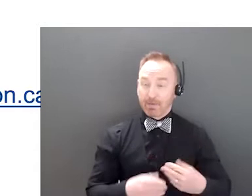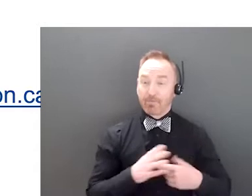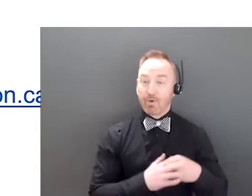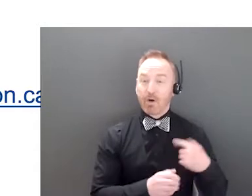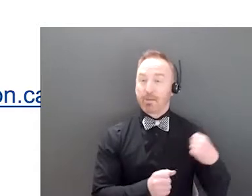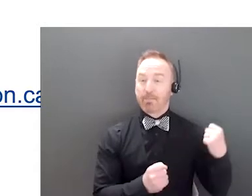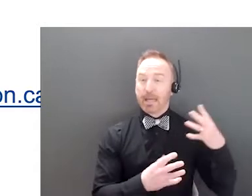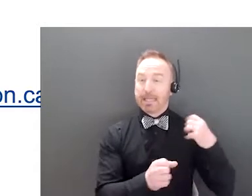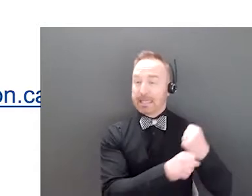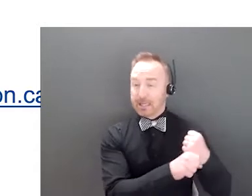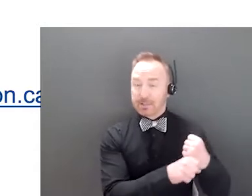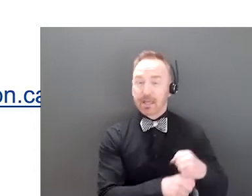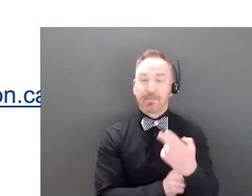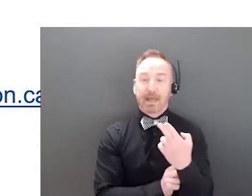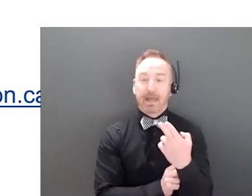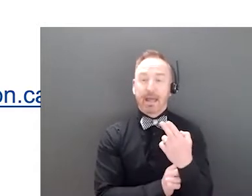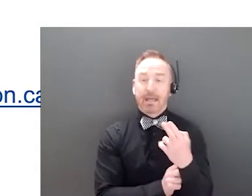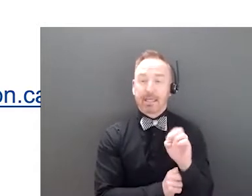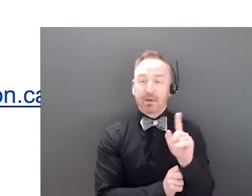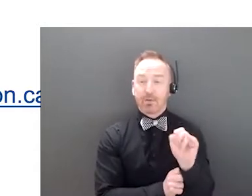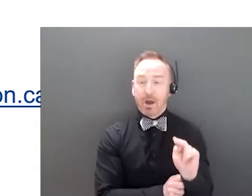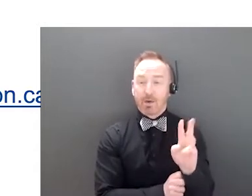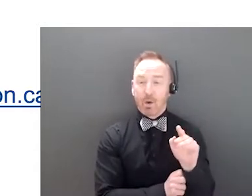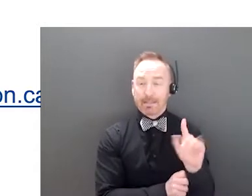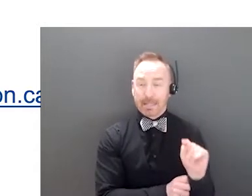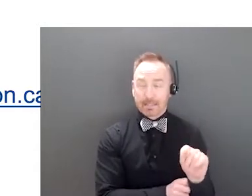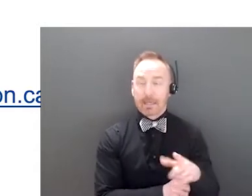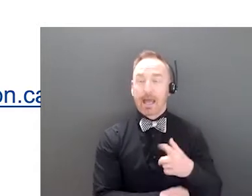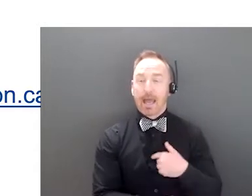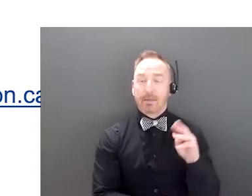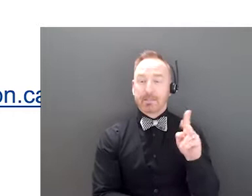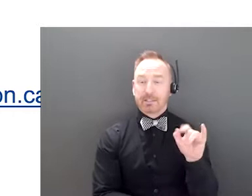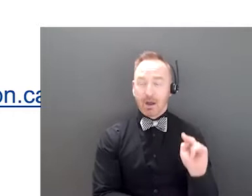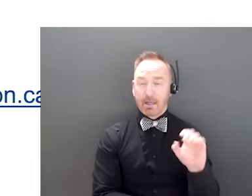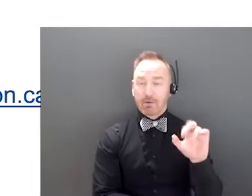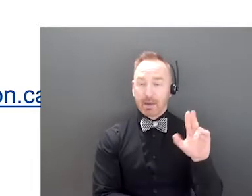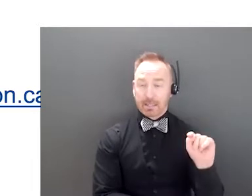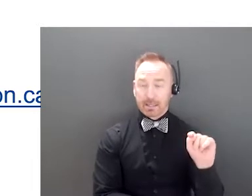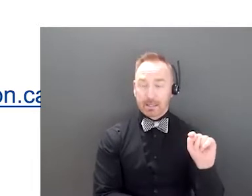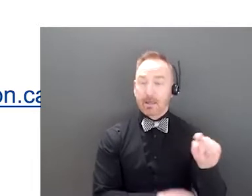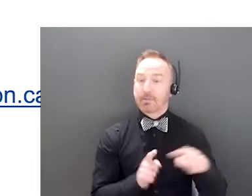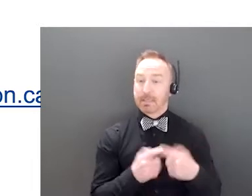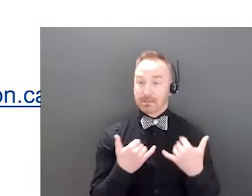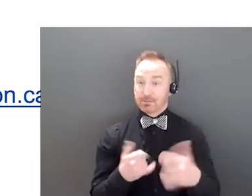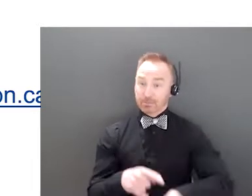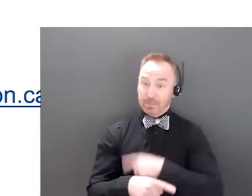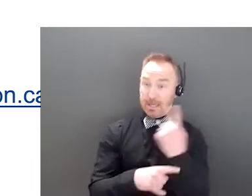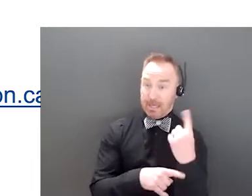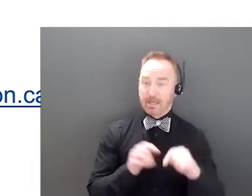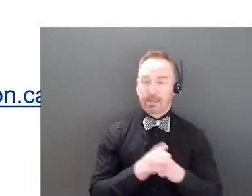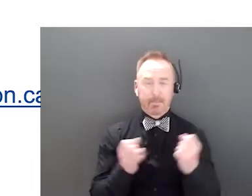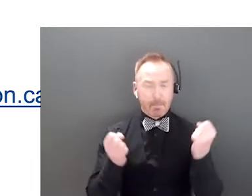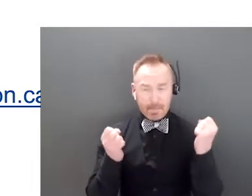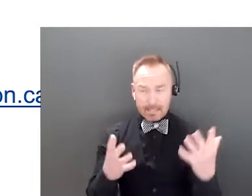land of the Huron-Wendat, the Seneca, and the Mississaugas of the Credit River. Today, this land is still home to many Indigenous people from across